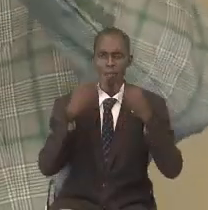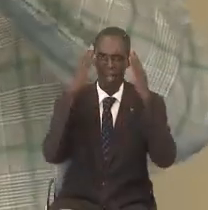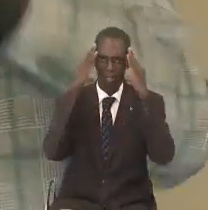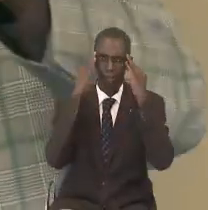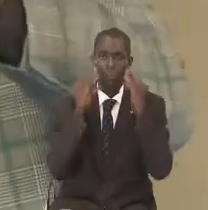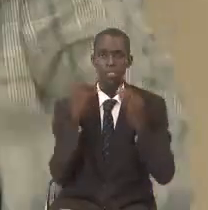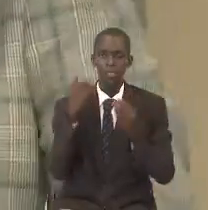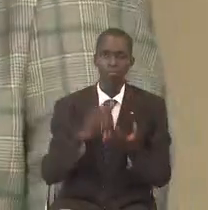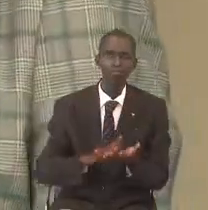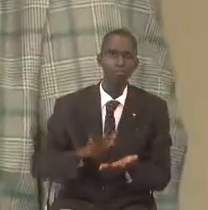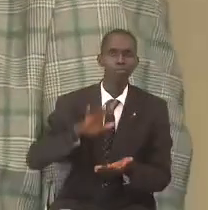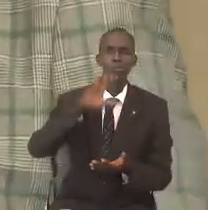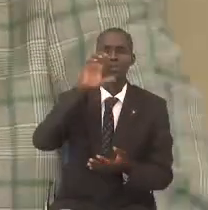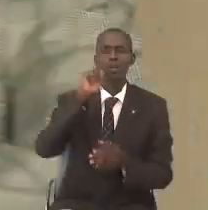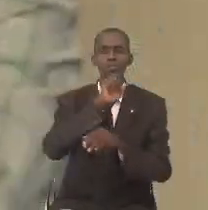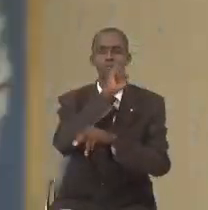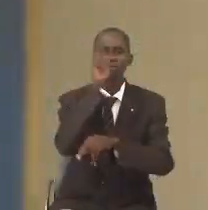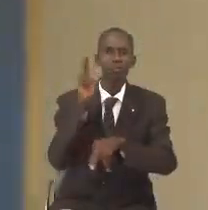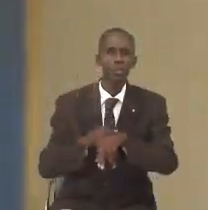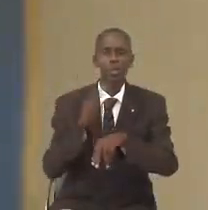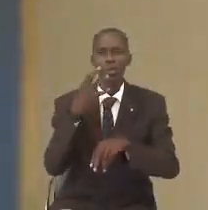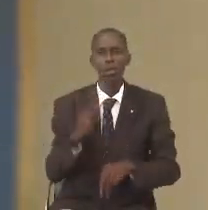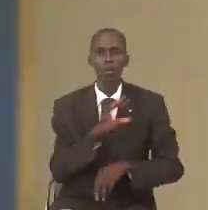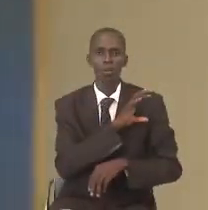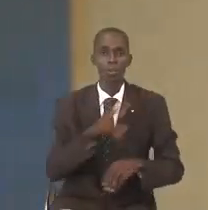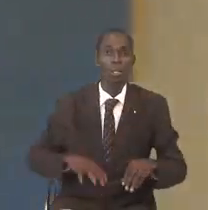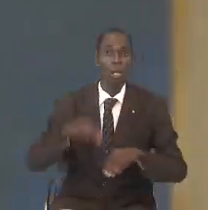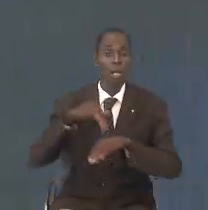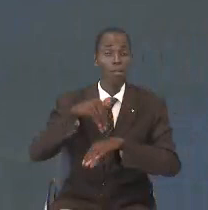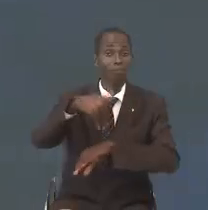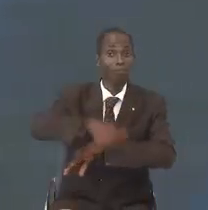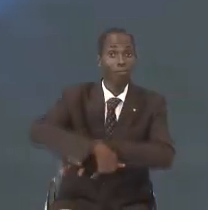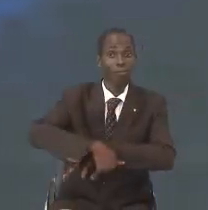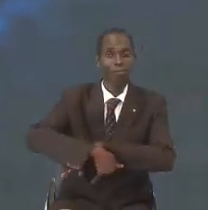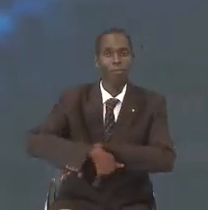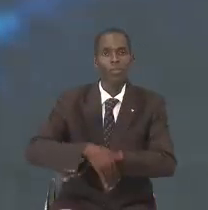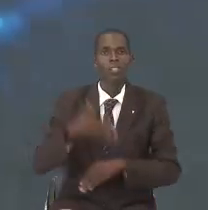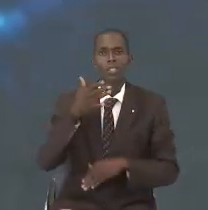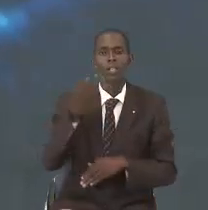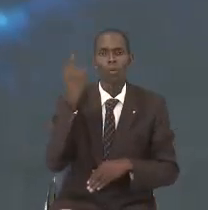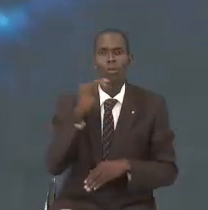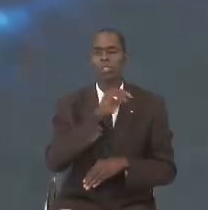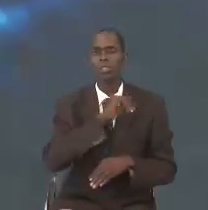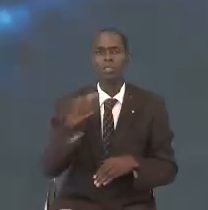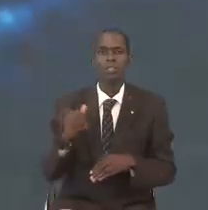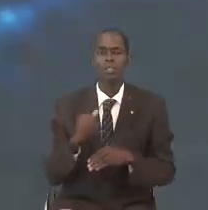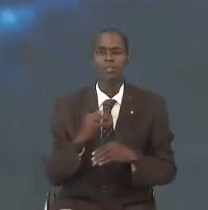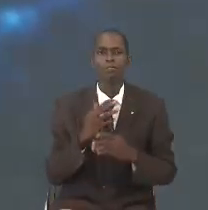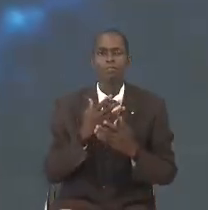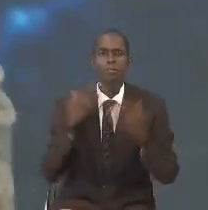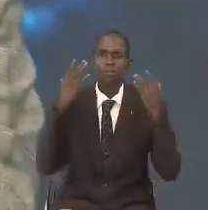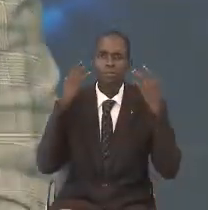glorious nature of Christ. At midnight, there was a cry made, behold,